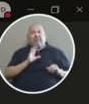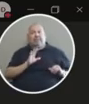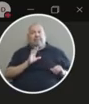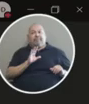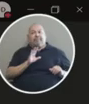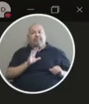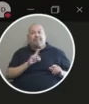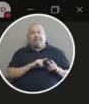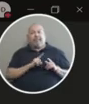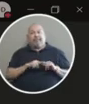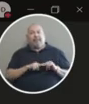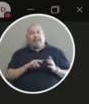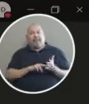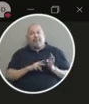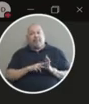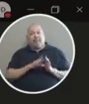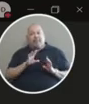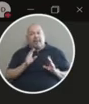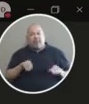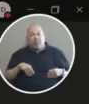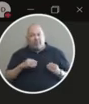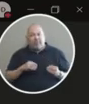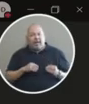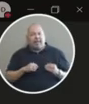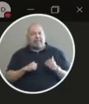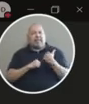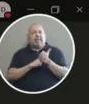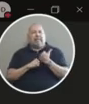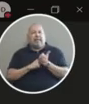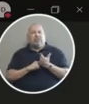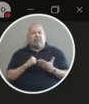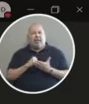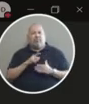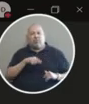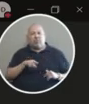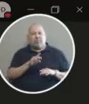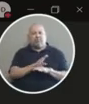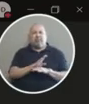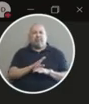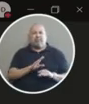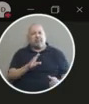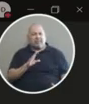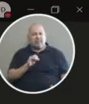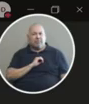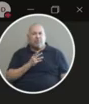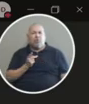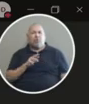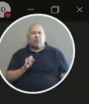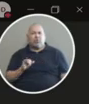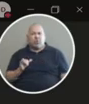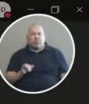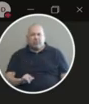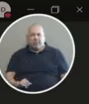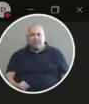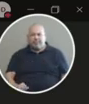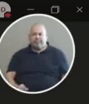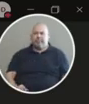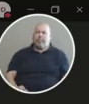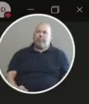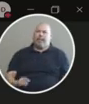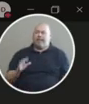funds, then that means that they're providing additional assistance to these business owners as well. So, Ms. Hernandez, I